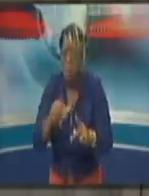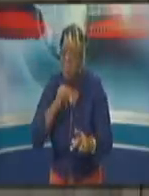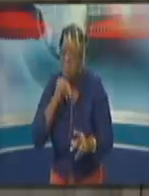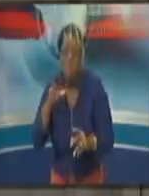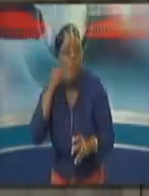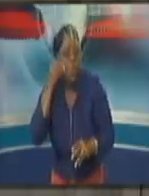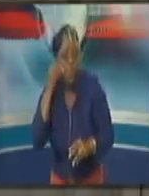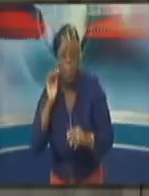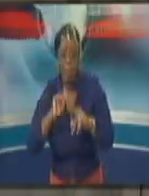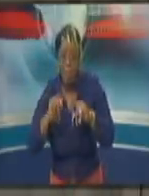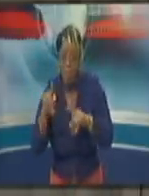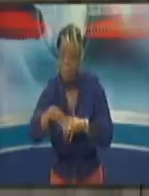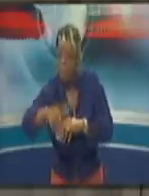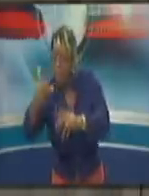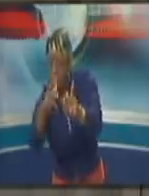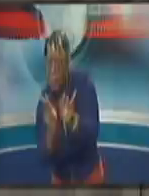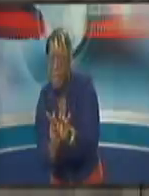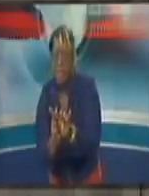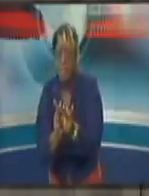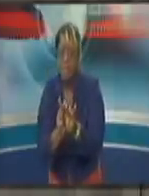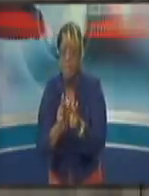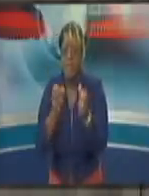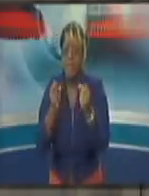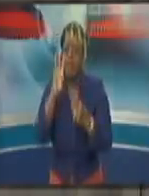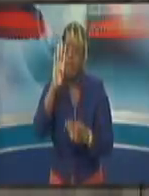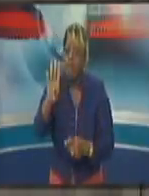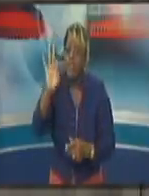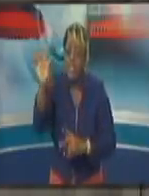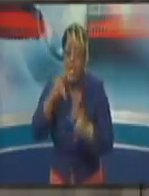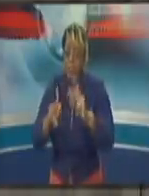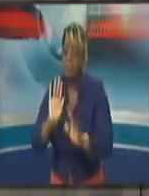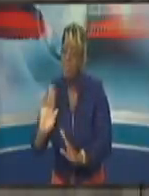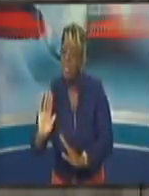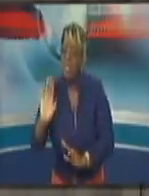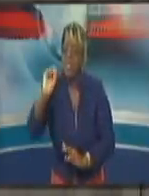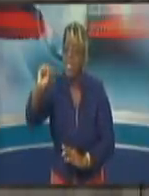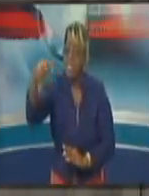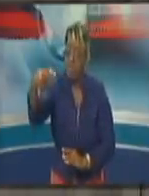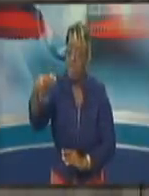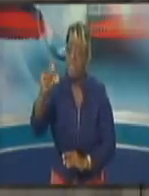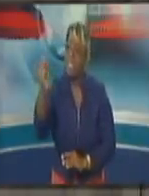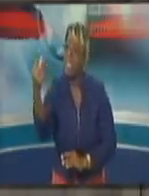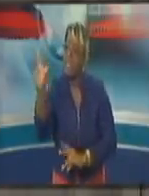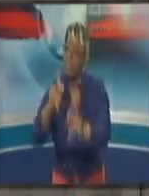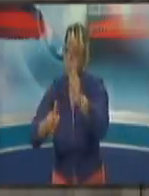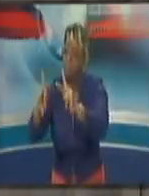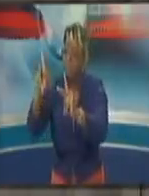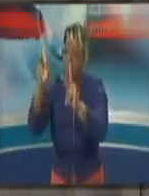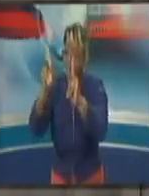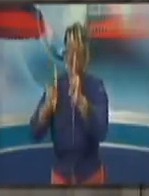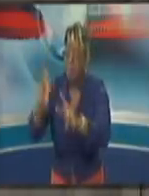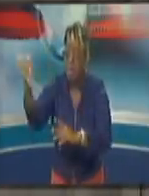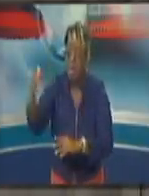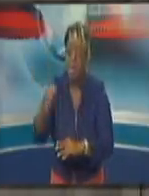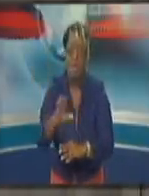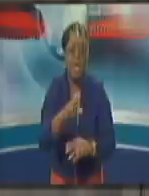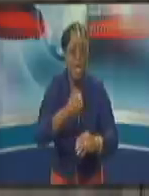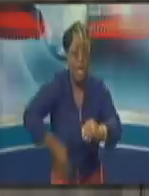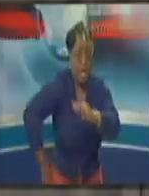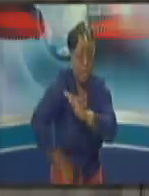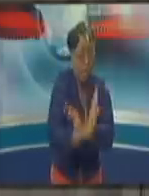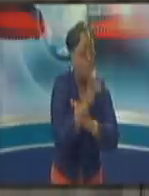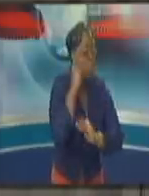those 49 persons are split between the Sandy Grande facility, where we have 11 persons, and the home of football, where we have 38